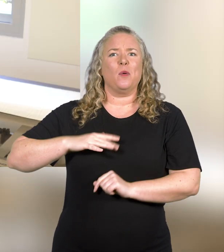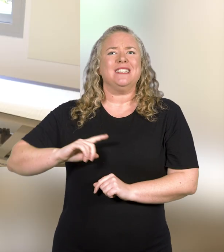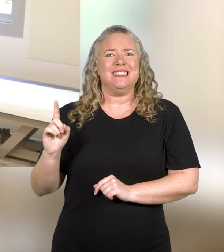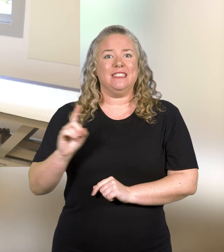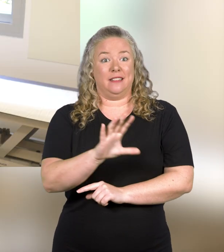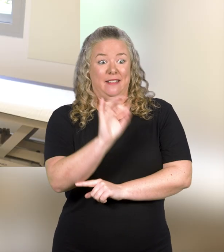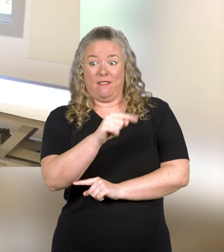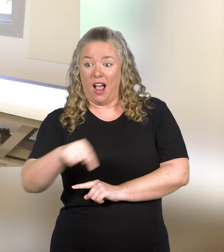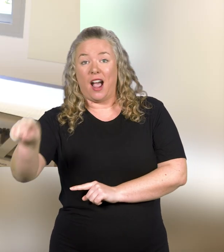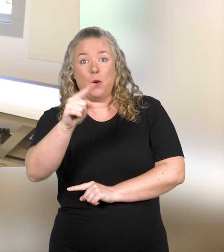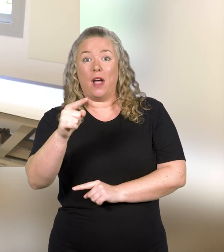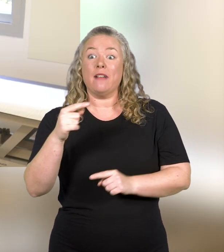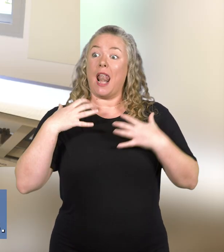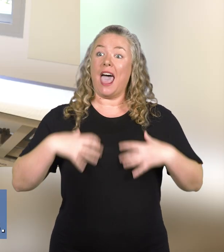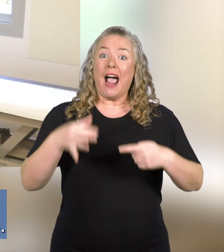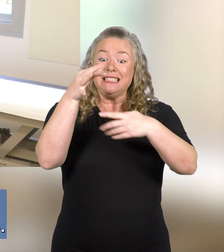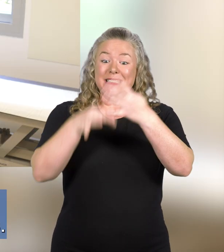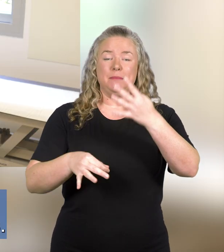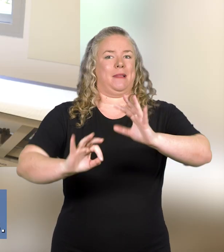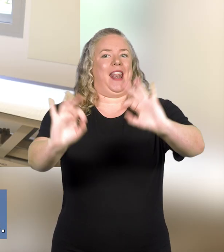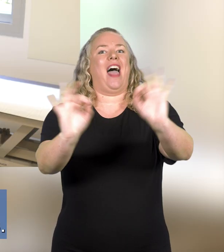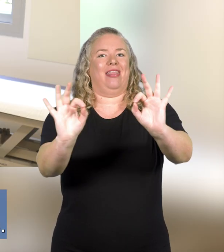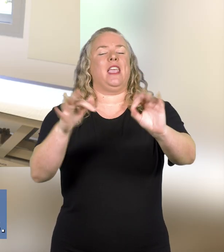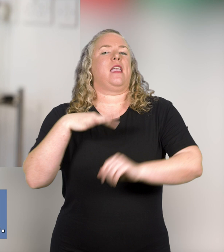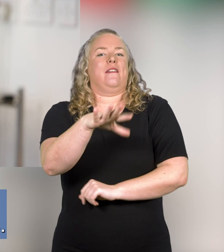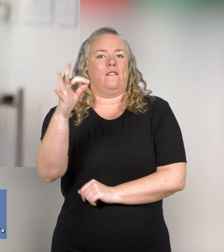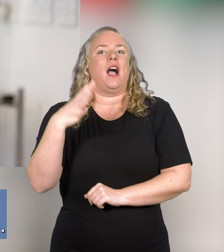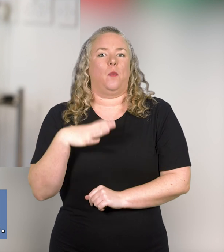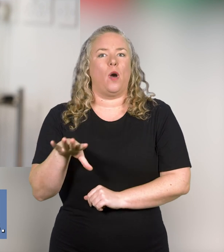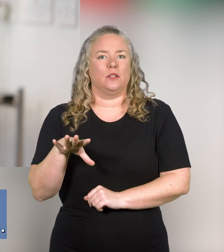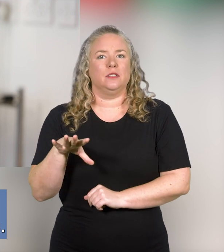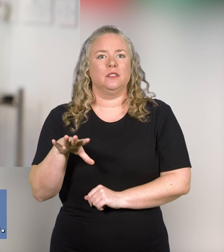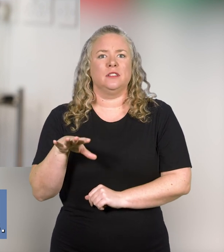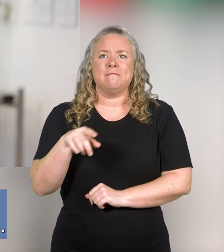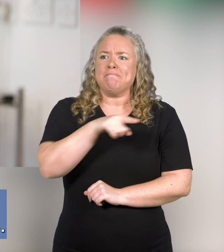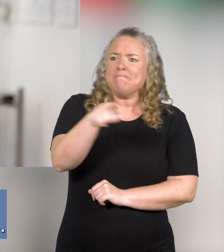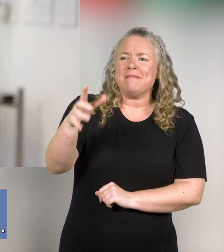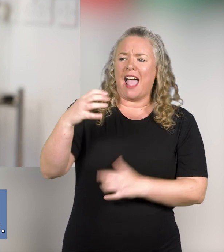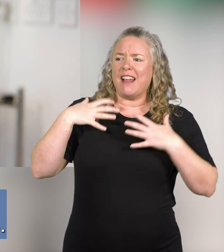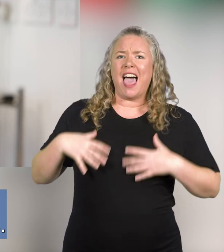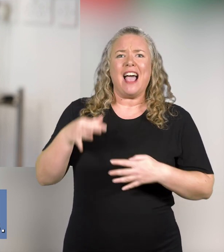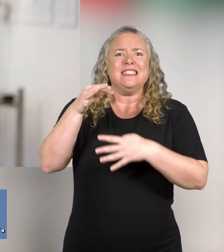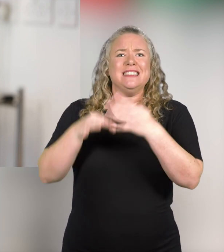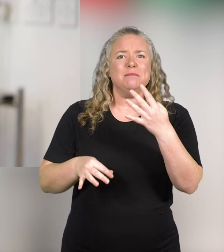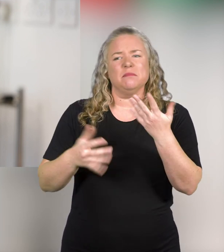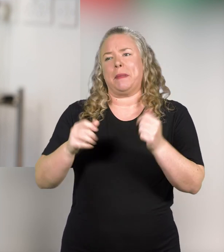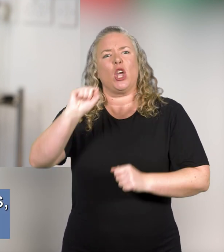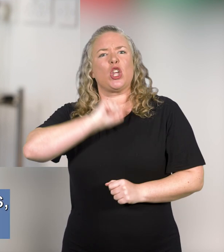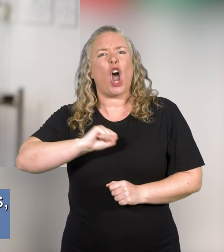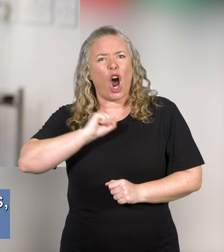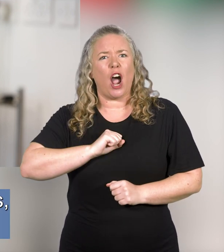to get an invitation. The aim is that we'll invite people who have no symptoms from their lungs.